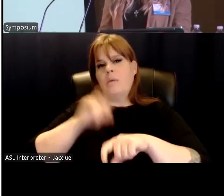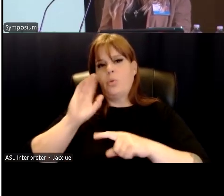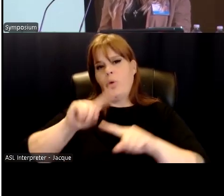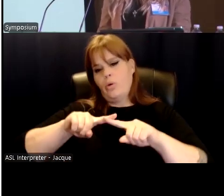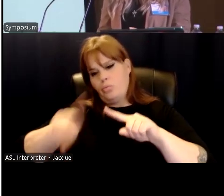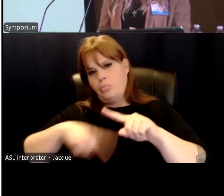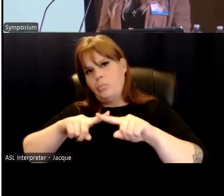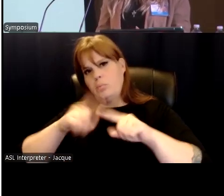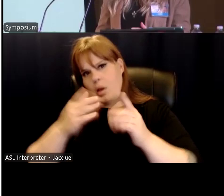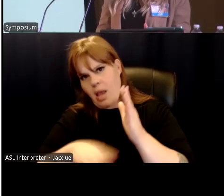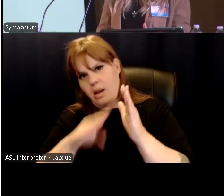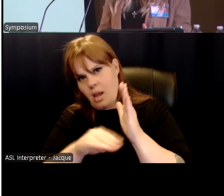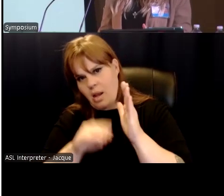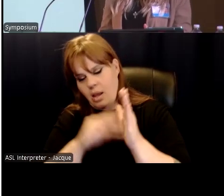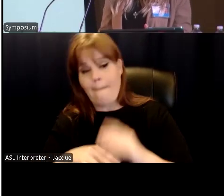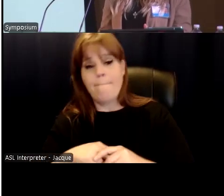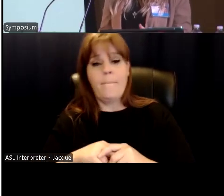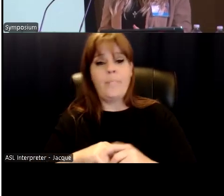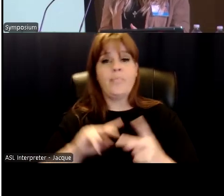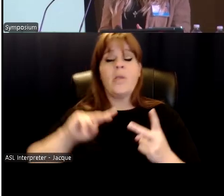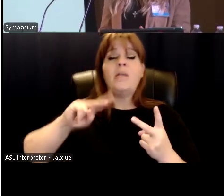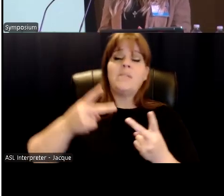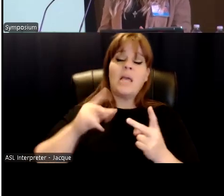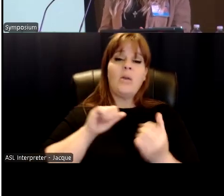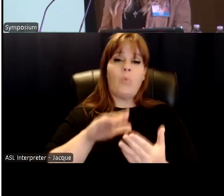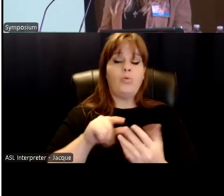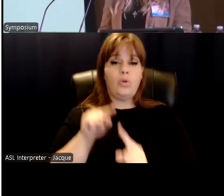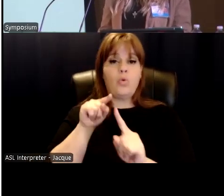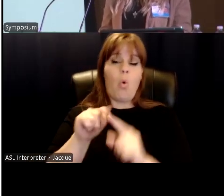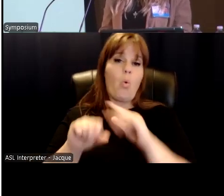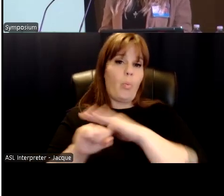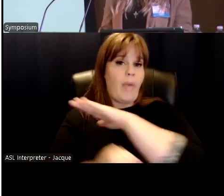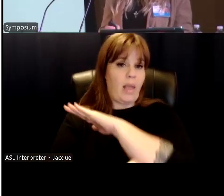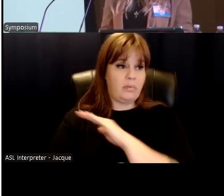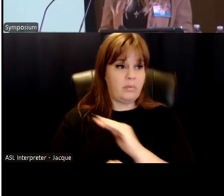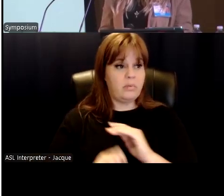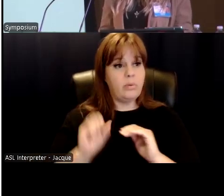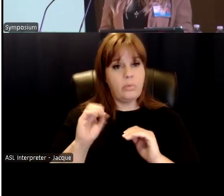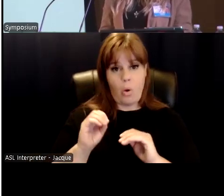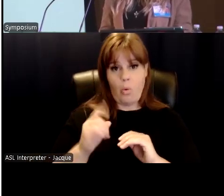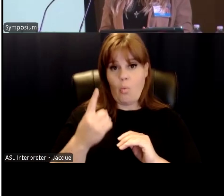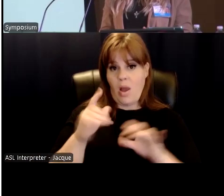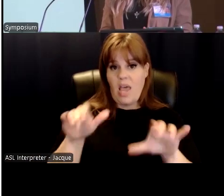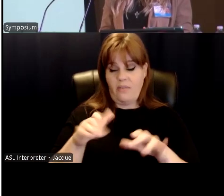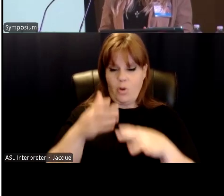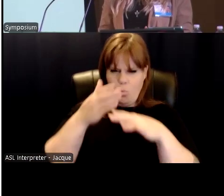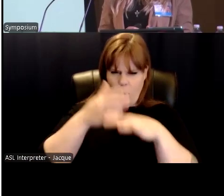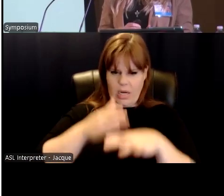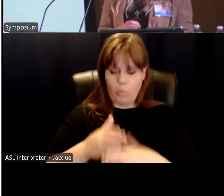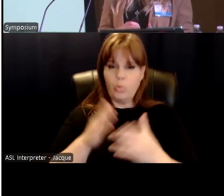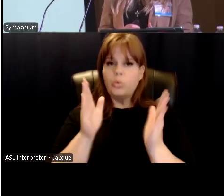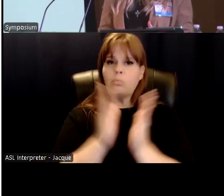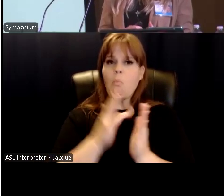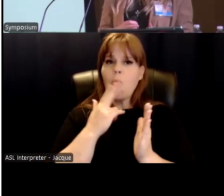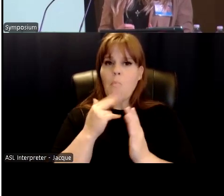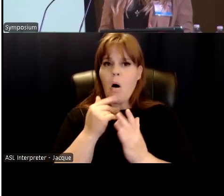The second approach is goal-based pacing. And so this is where you break down an activity into smaller chunks,